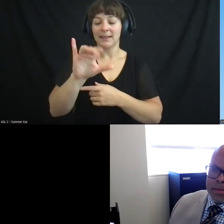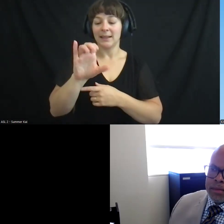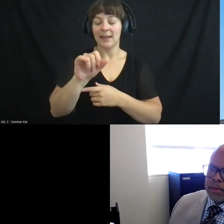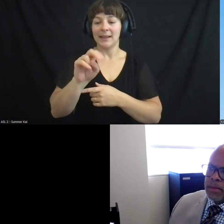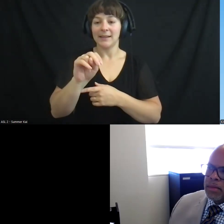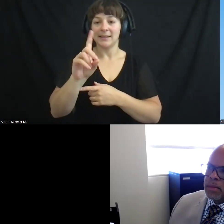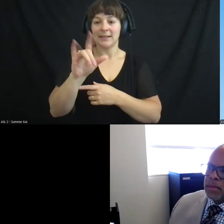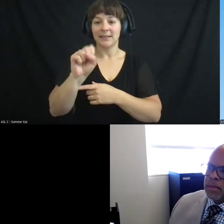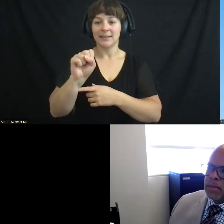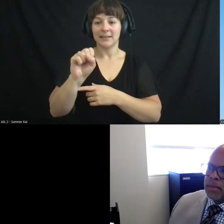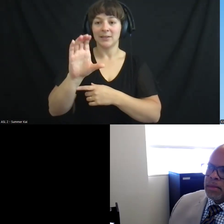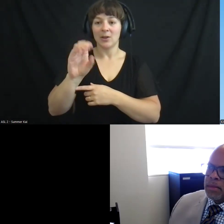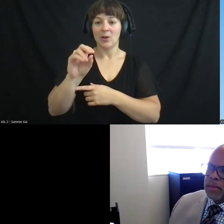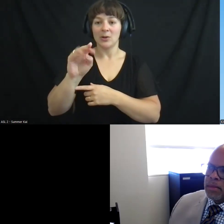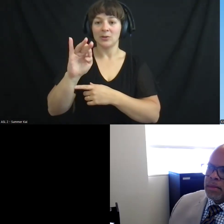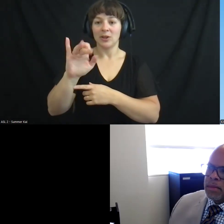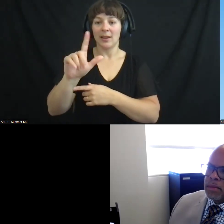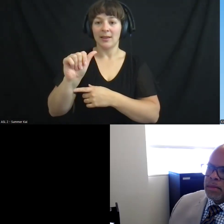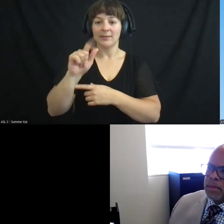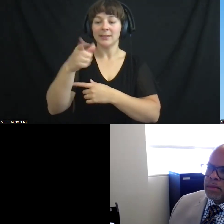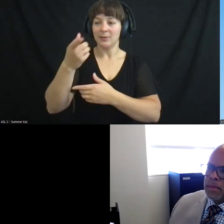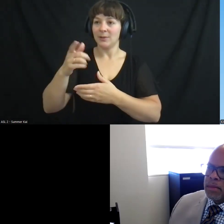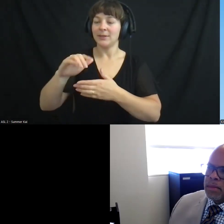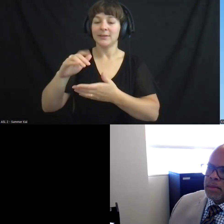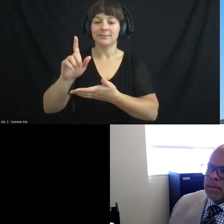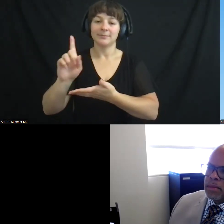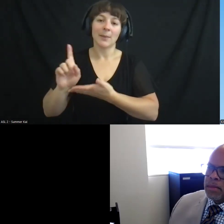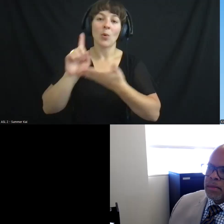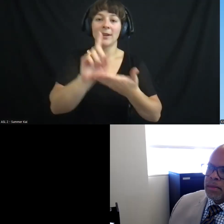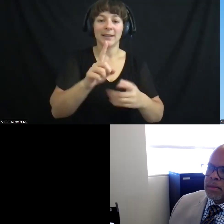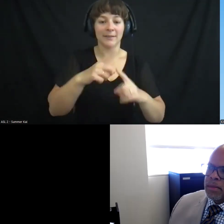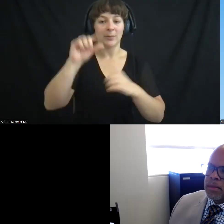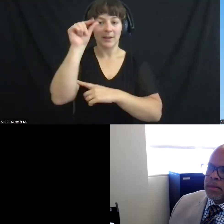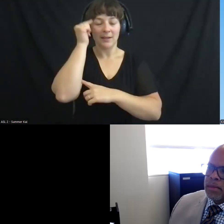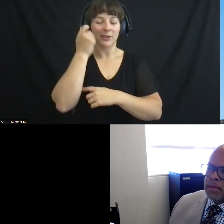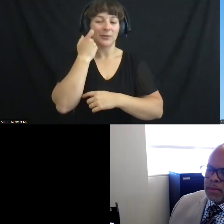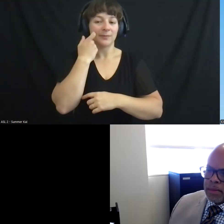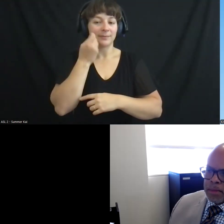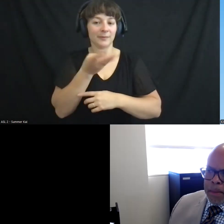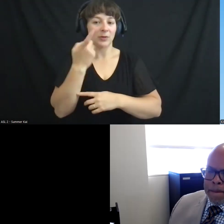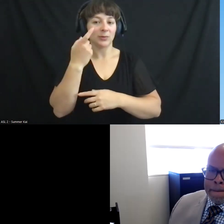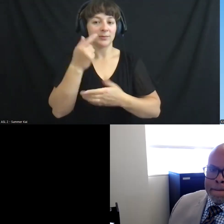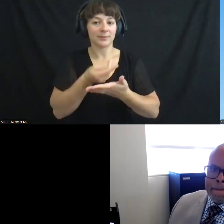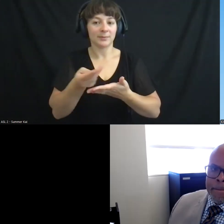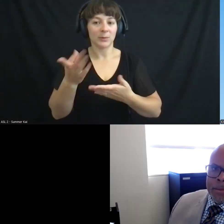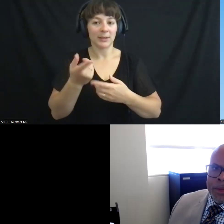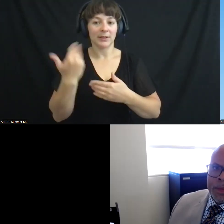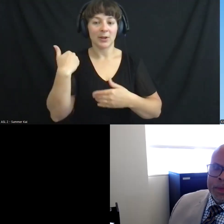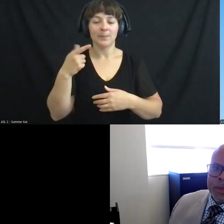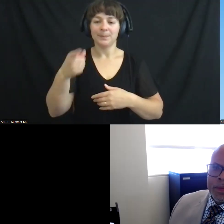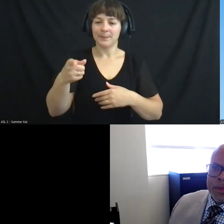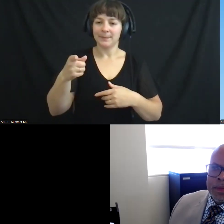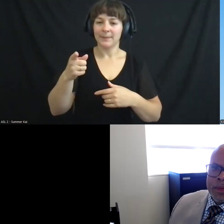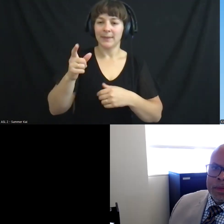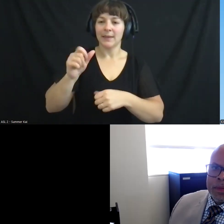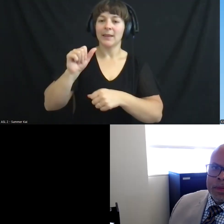was appointed by Governor Newsom a couple weeks ago. LaCandace worked at DOR many years ago and then moved on to